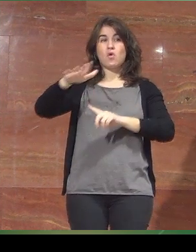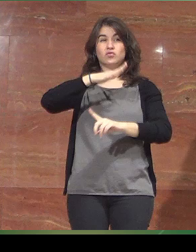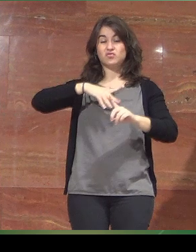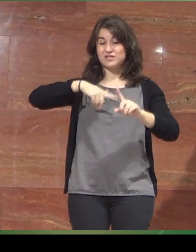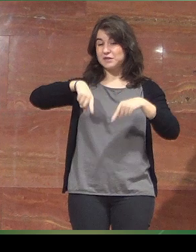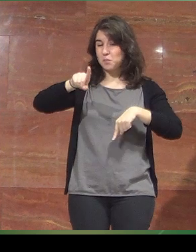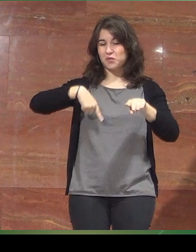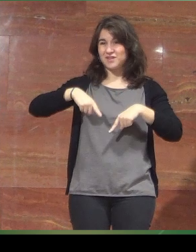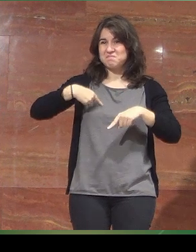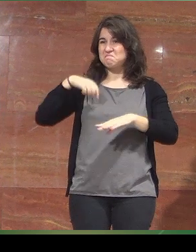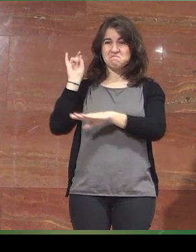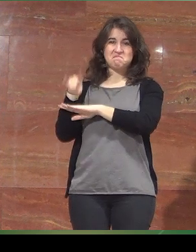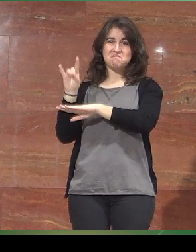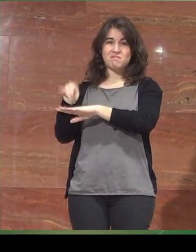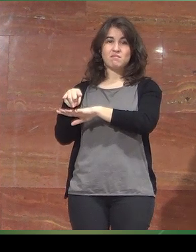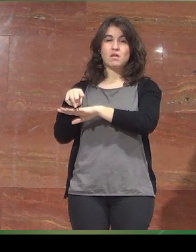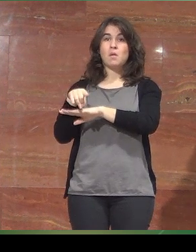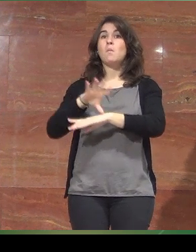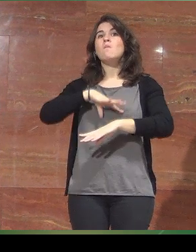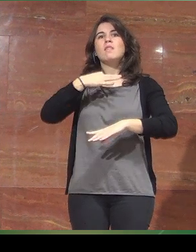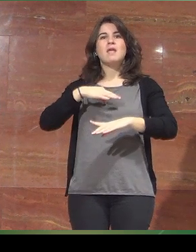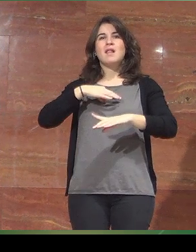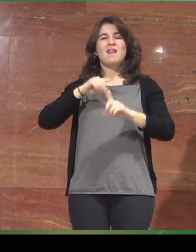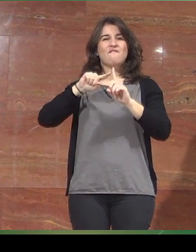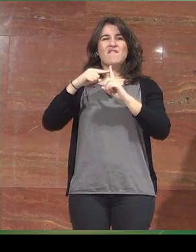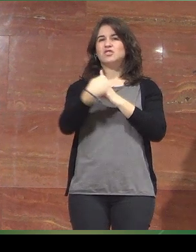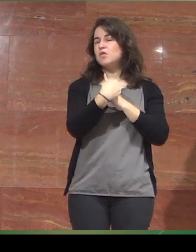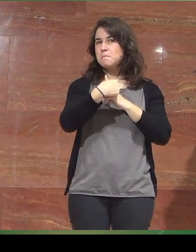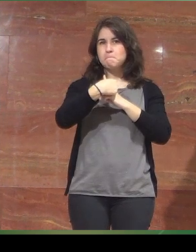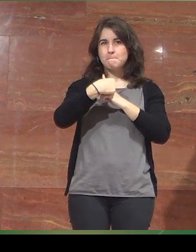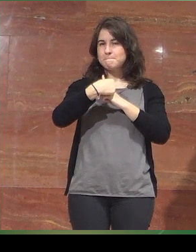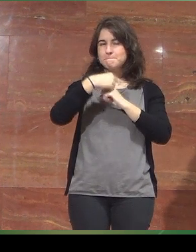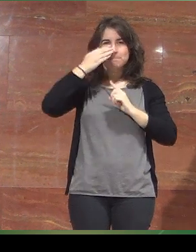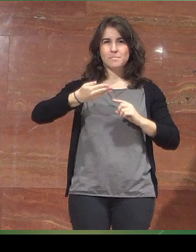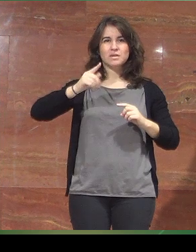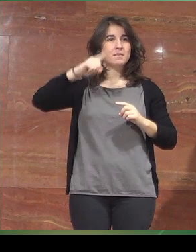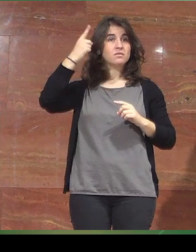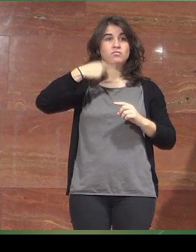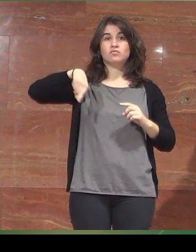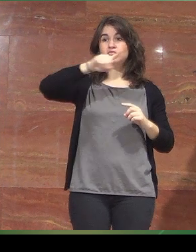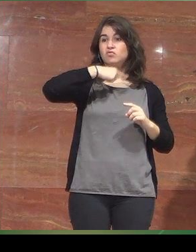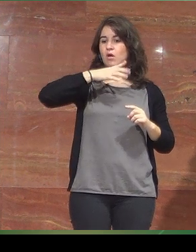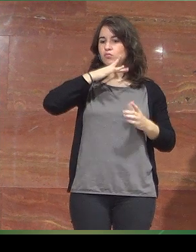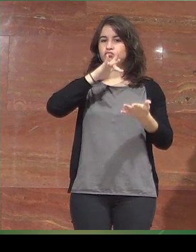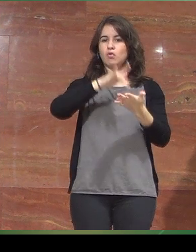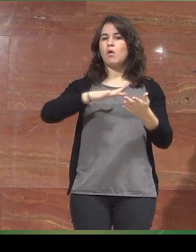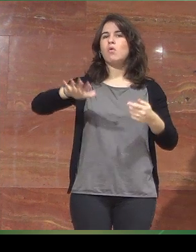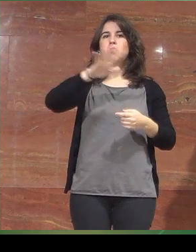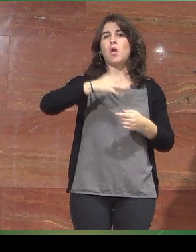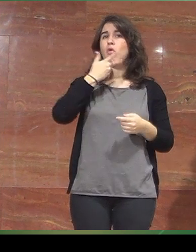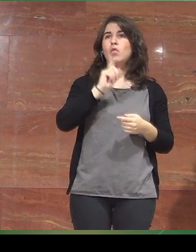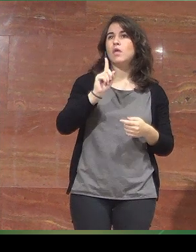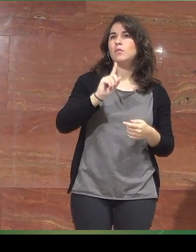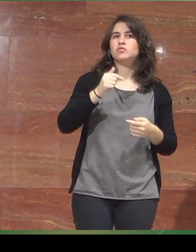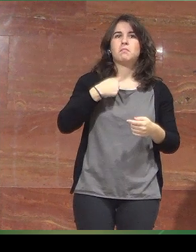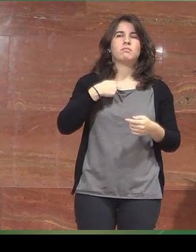all is that for all of us, if we're in unfamiliar places, if we're strangers, if we're foreigners, we don't know the language of